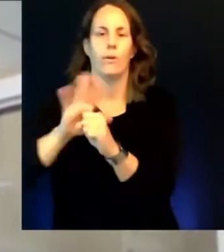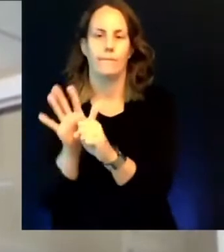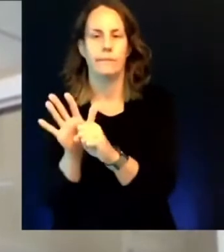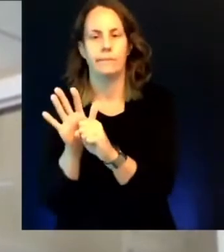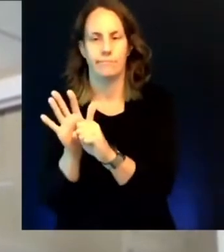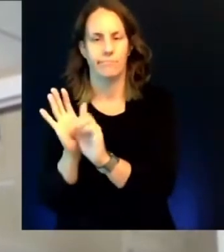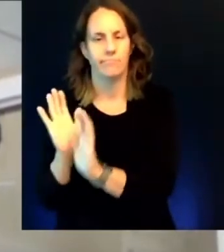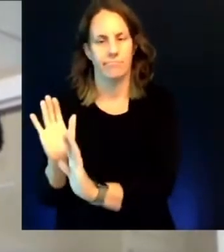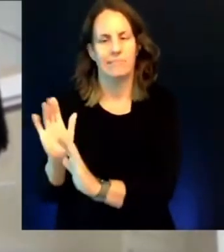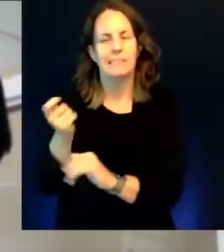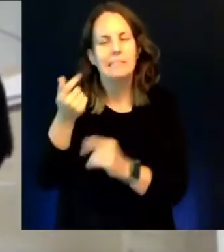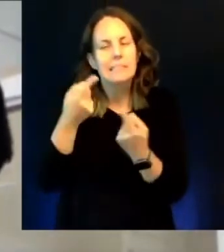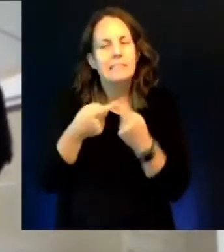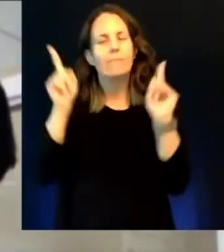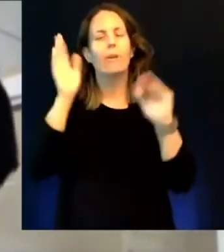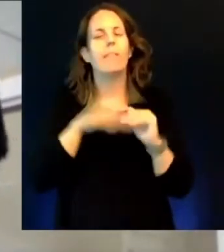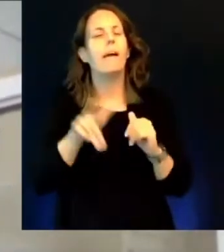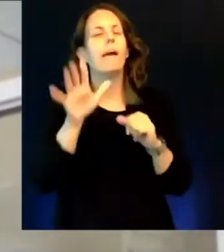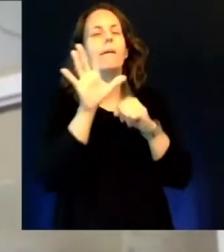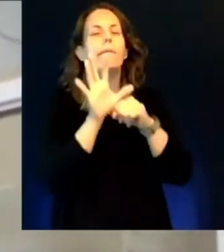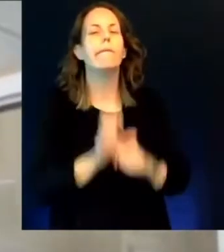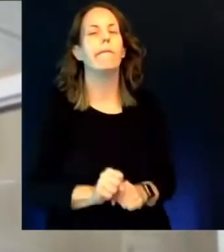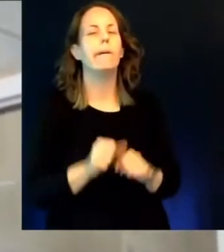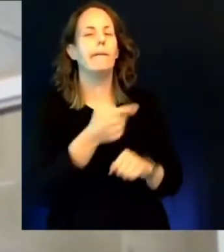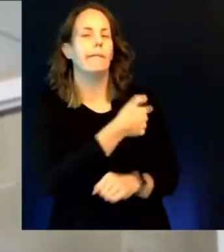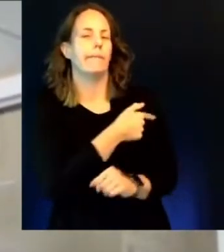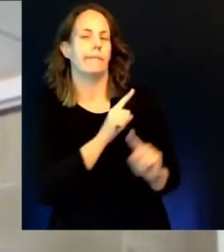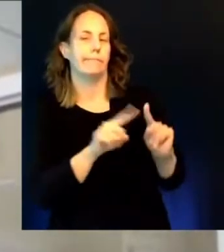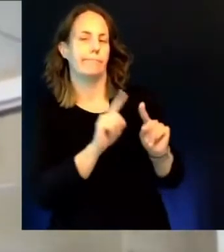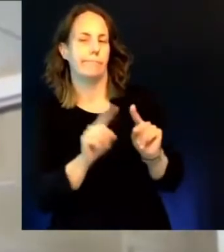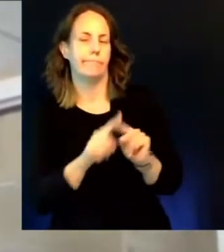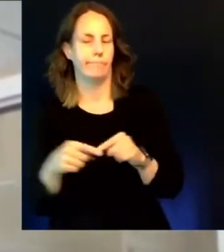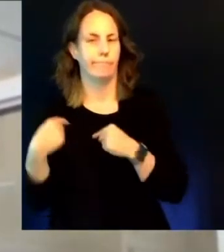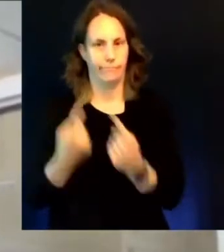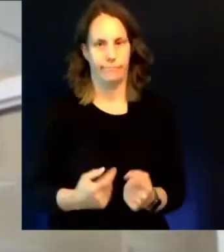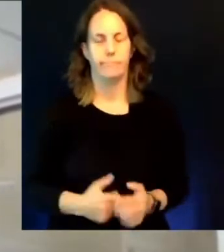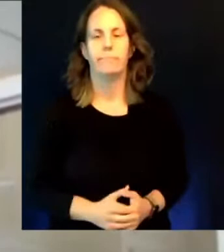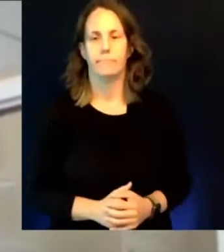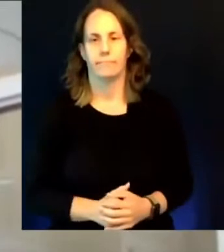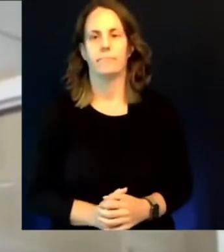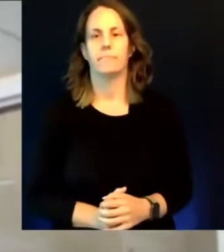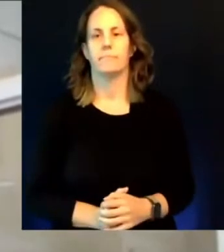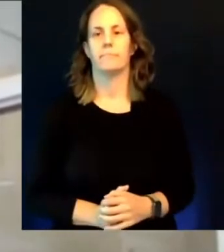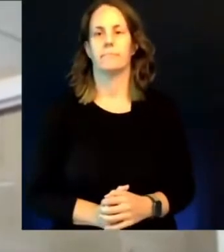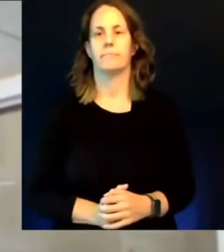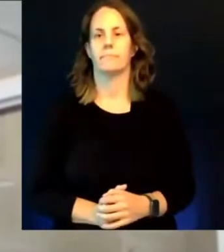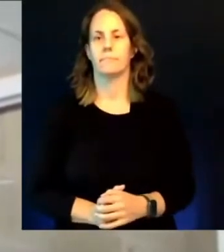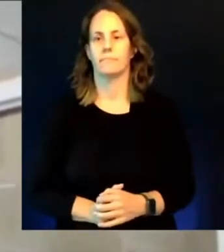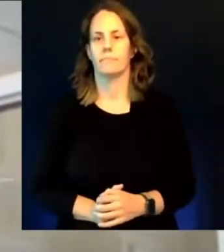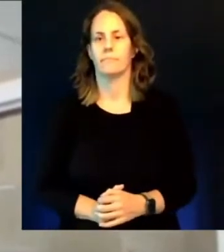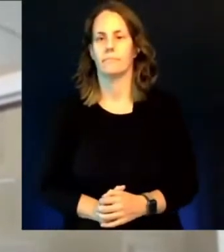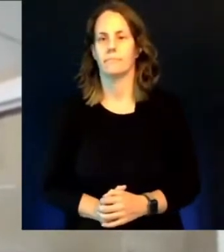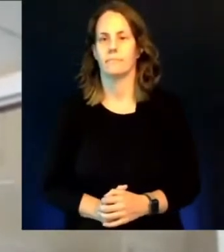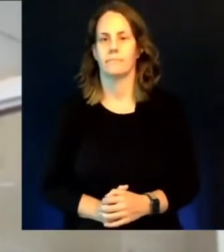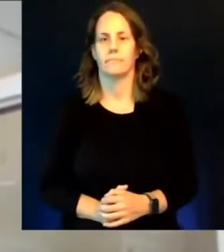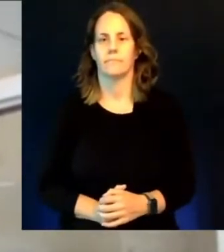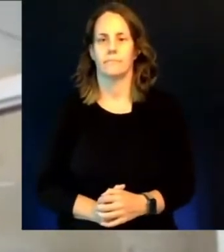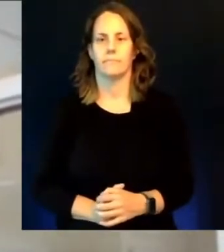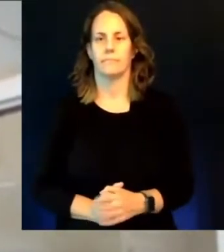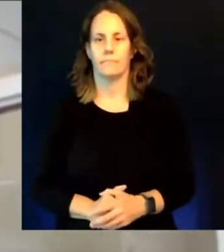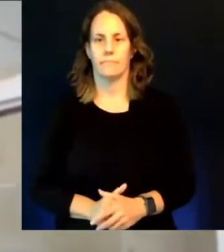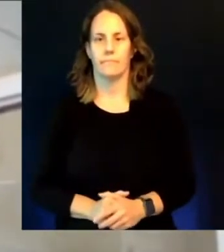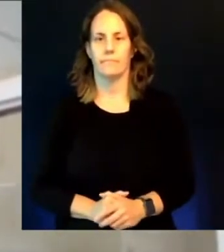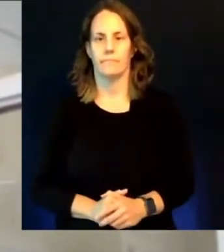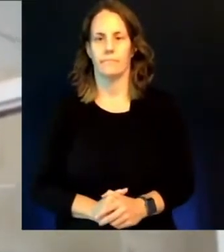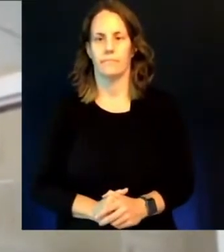difference really lies in the mechanism at the cellular level. The data suggests high levels of protectiveness and